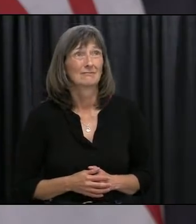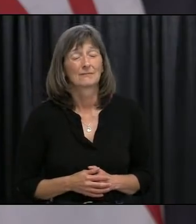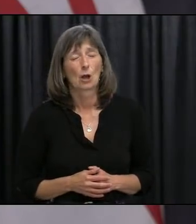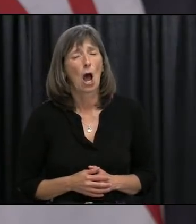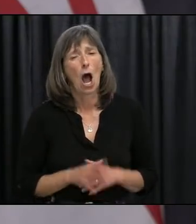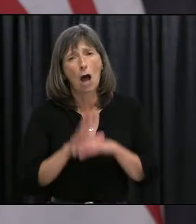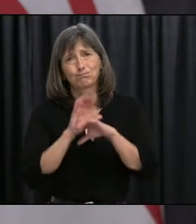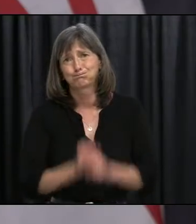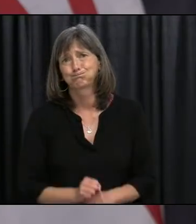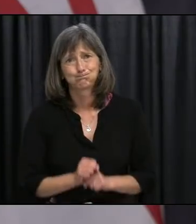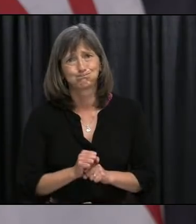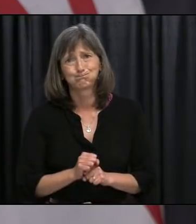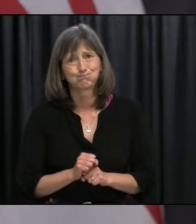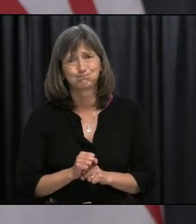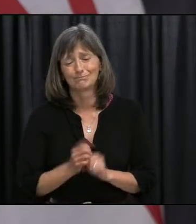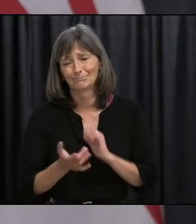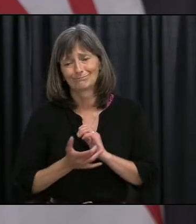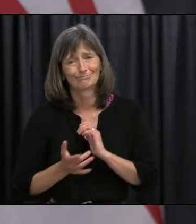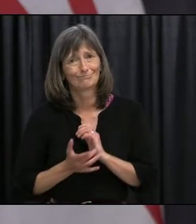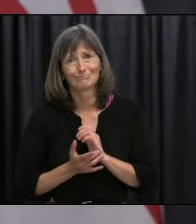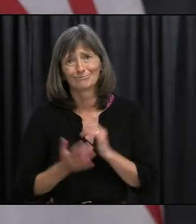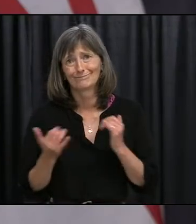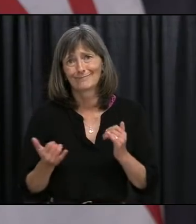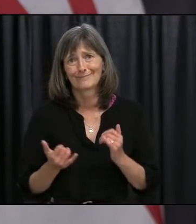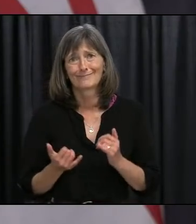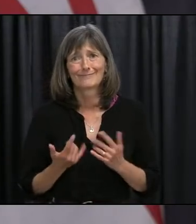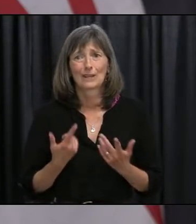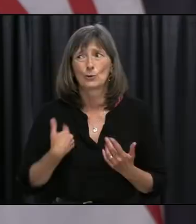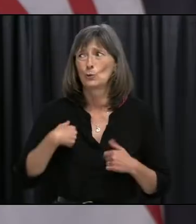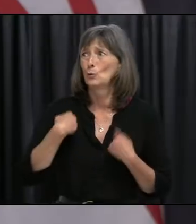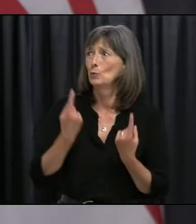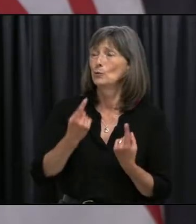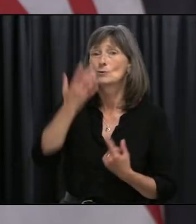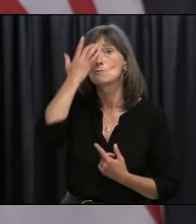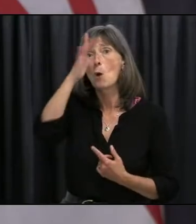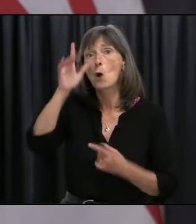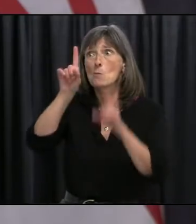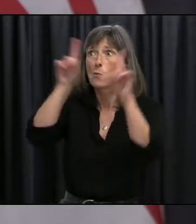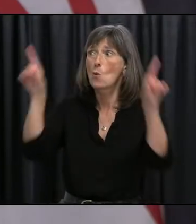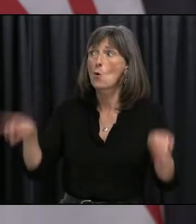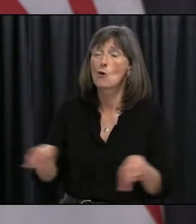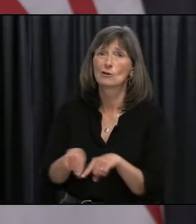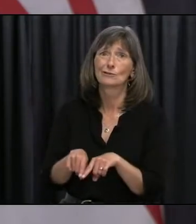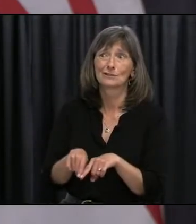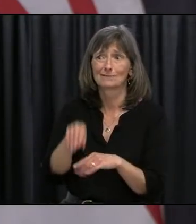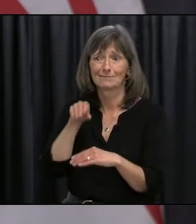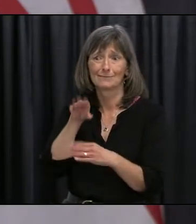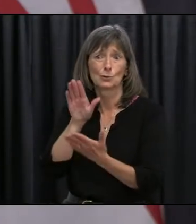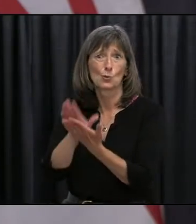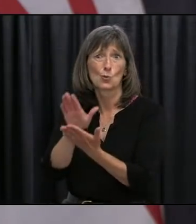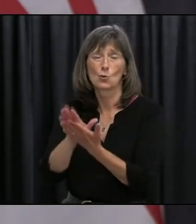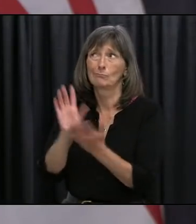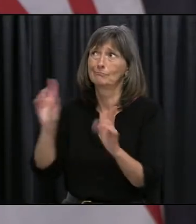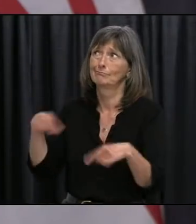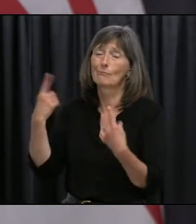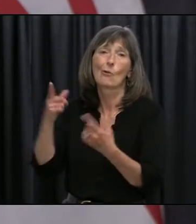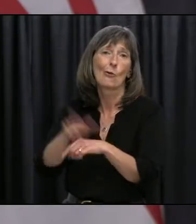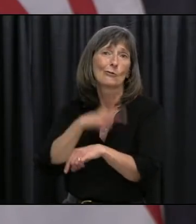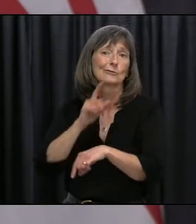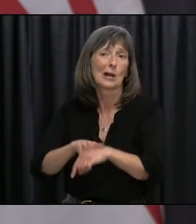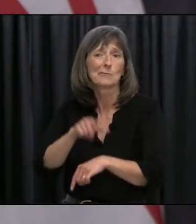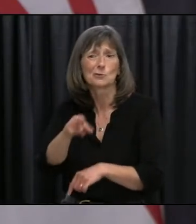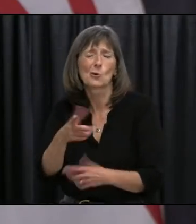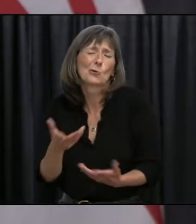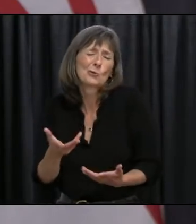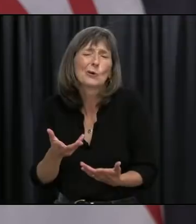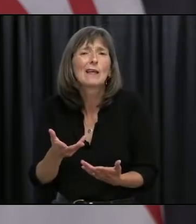very used to using technology. We've had smart boards in our classrooms now in a number of schools for quite some time. So the technology